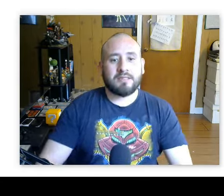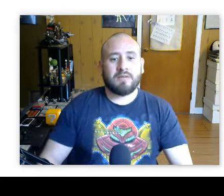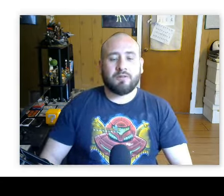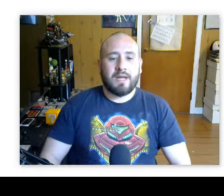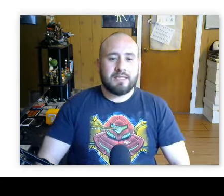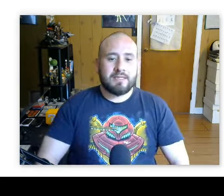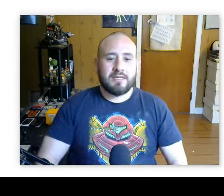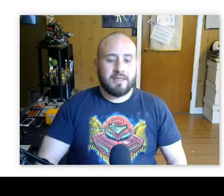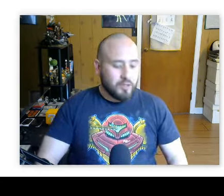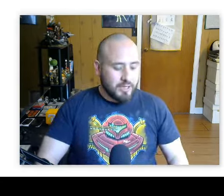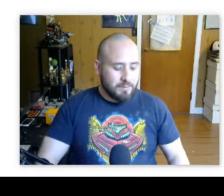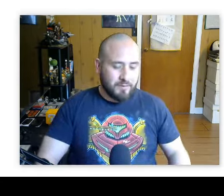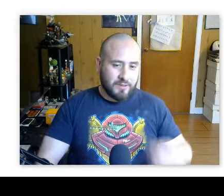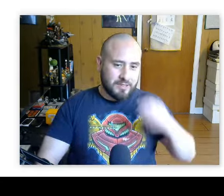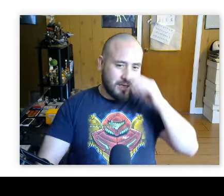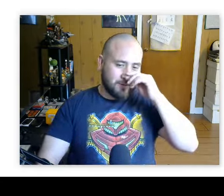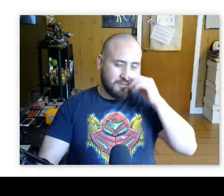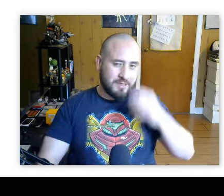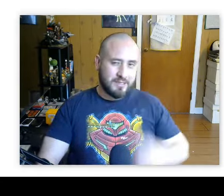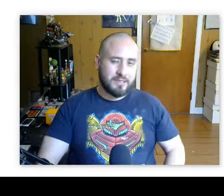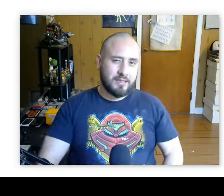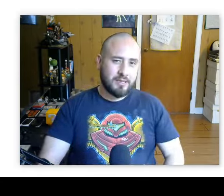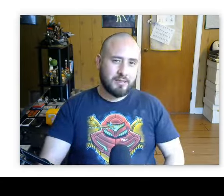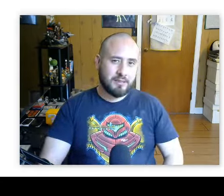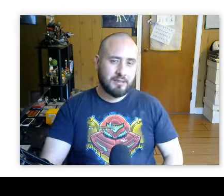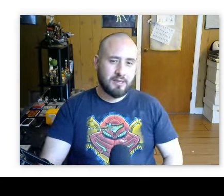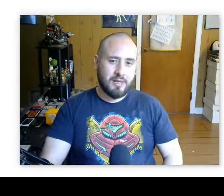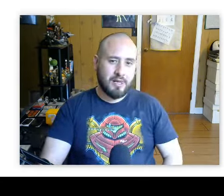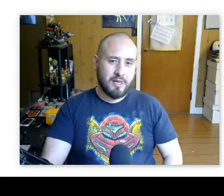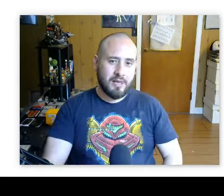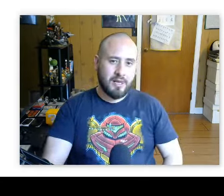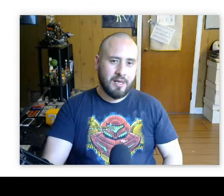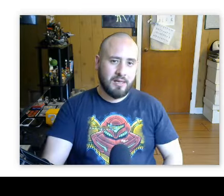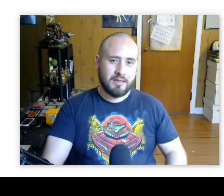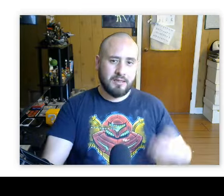The sign for rice. I've taught a couple of you this sign. What is it?